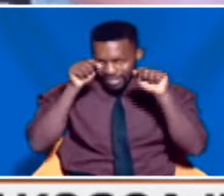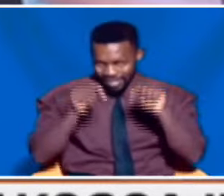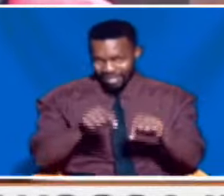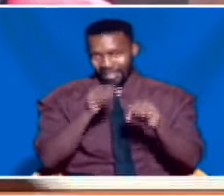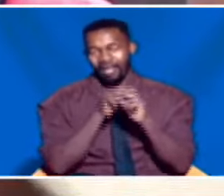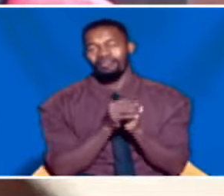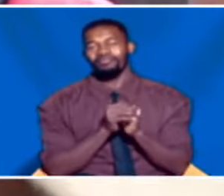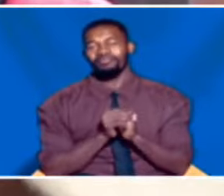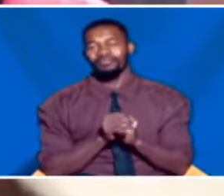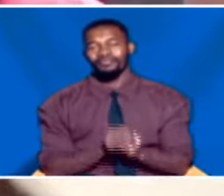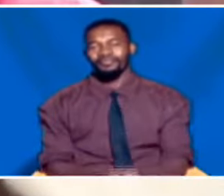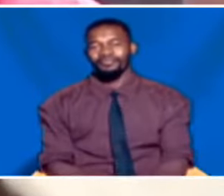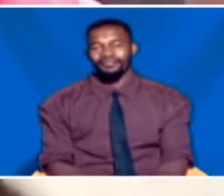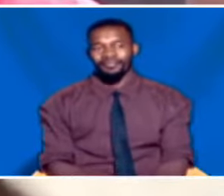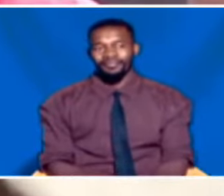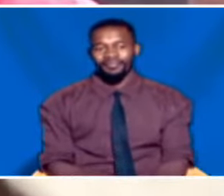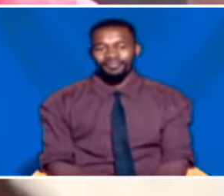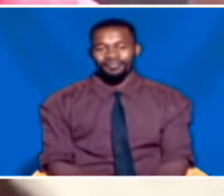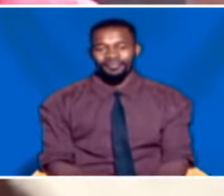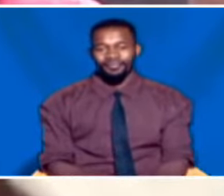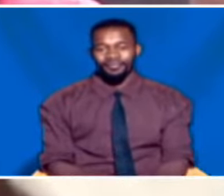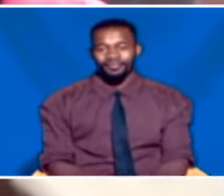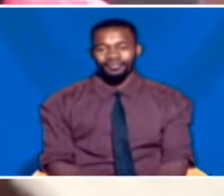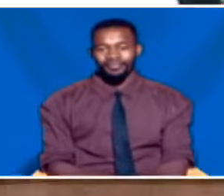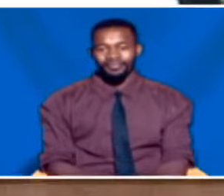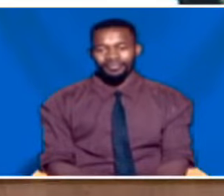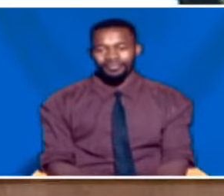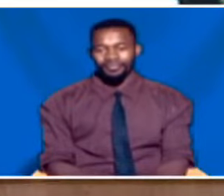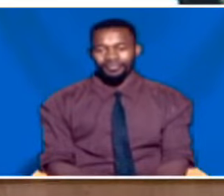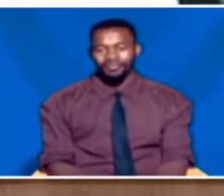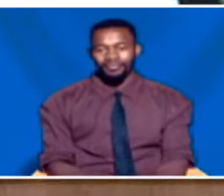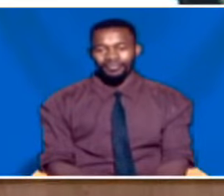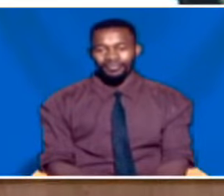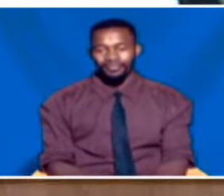KTN News, County ya Nyeri. Sekta ya elimu